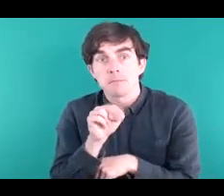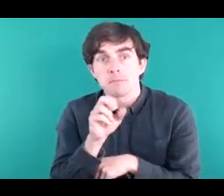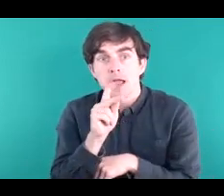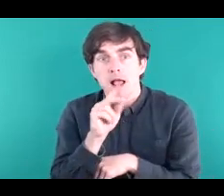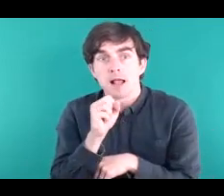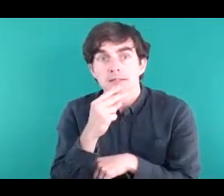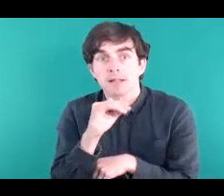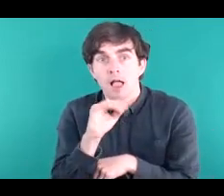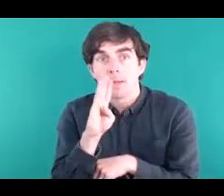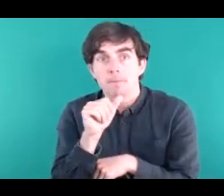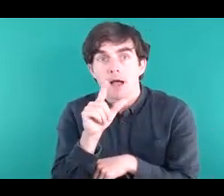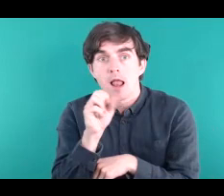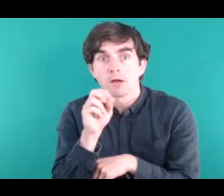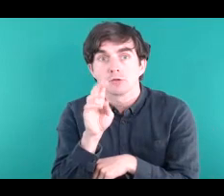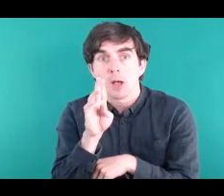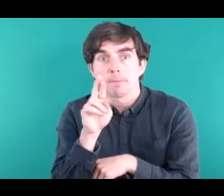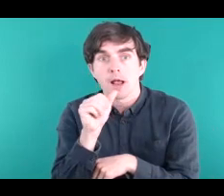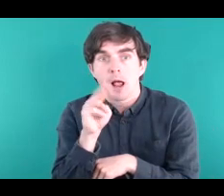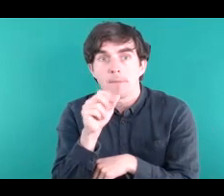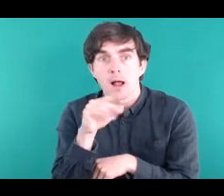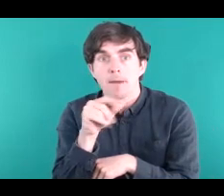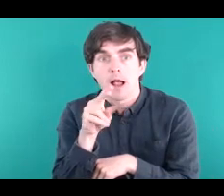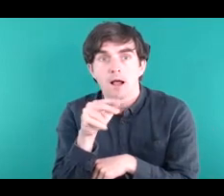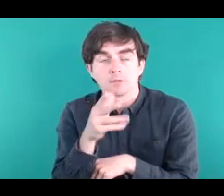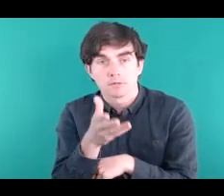Yep. Seems Meenakshi is not back.